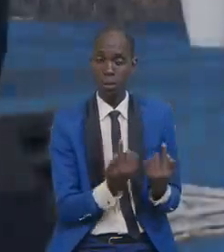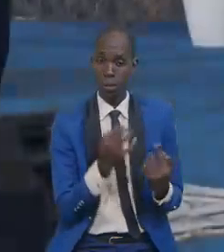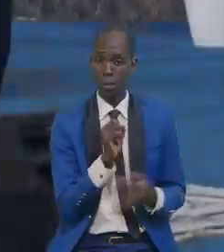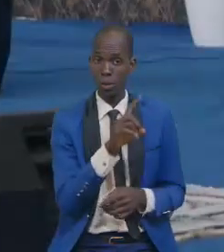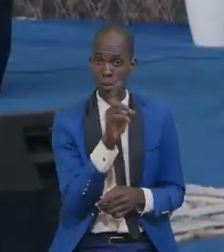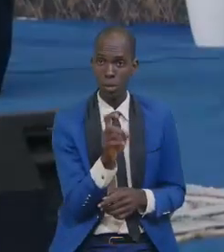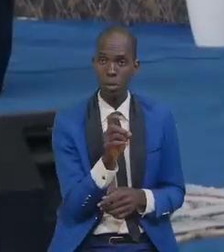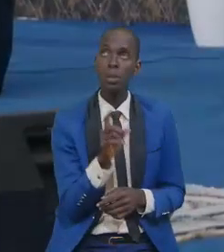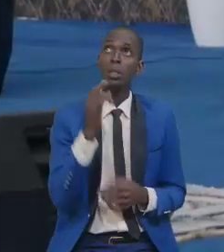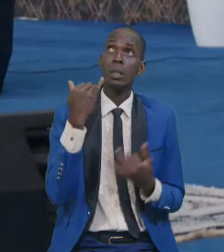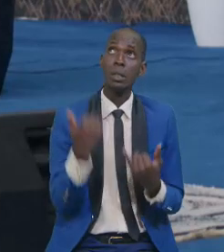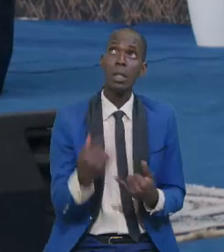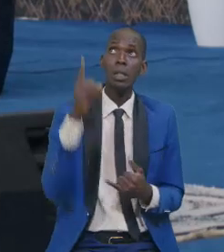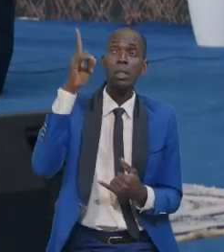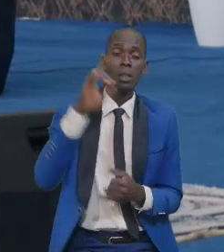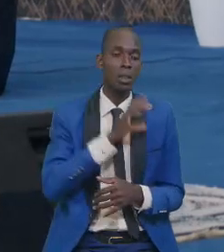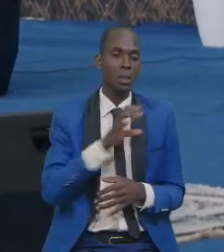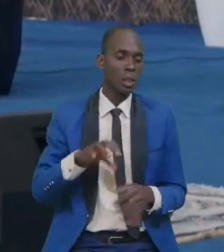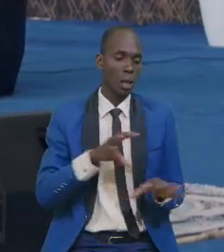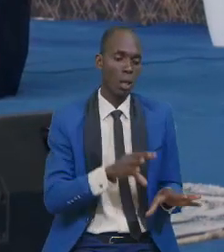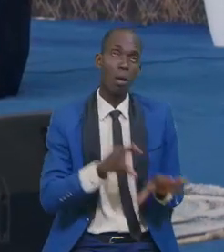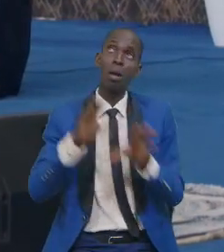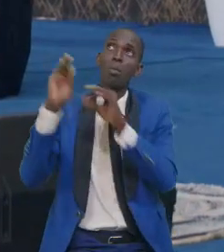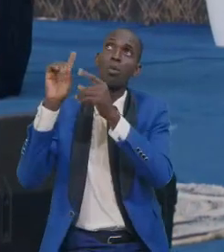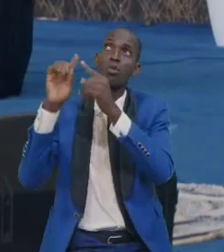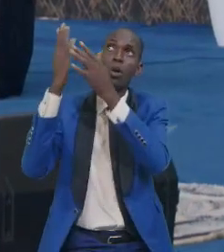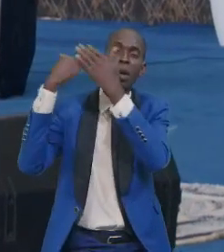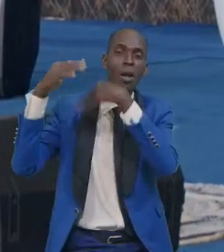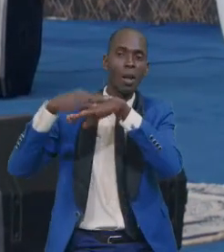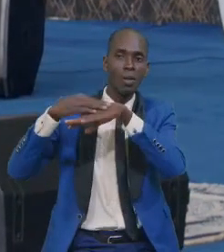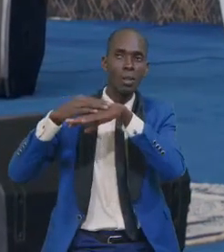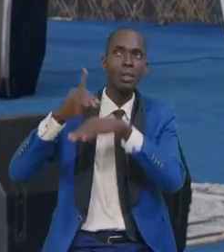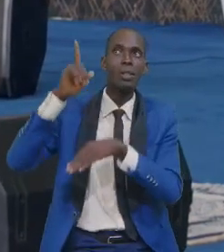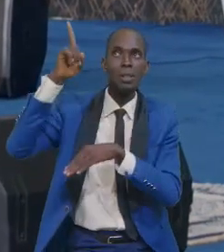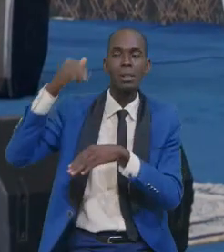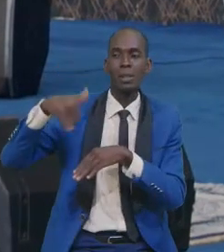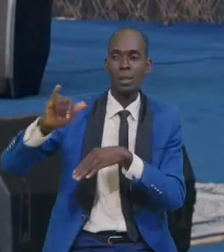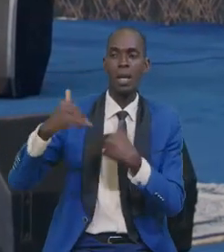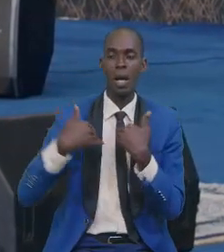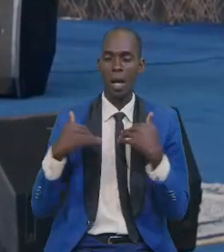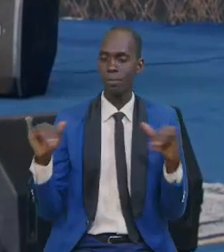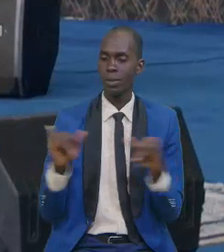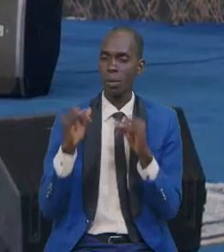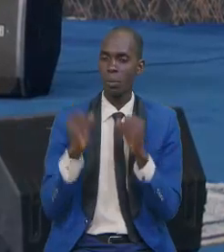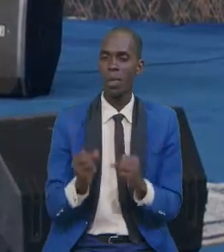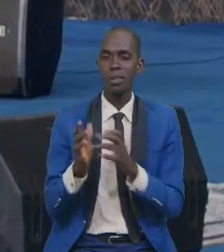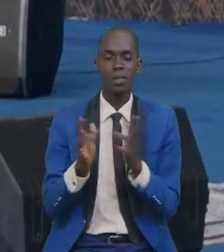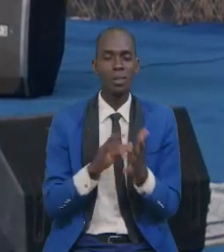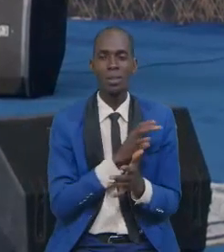has gone to heaven. He has that same power. Jesus Christ, the